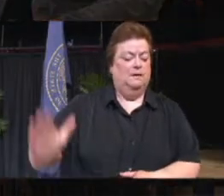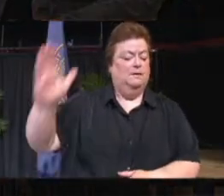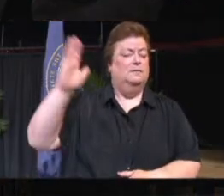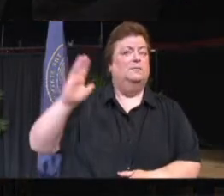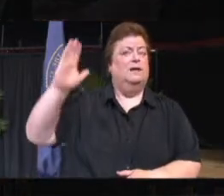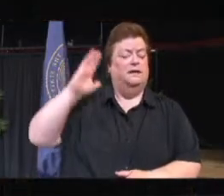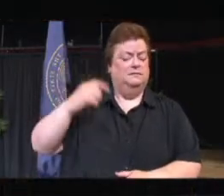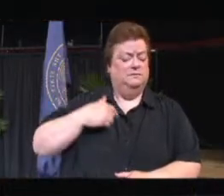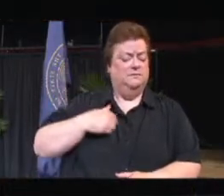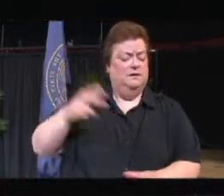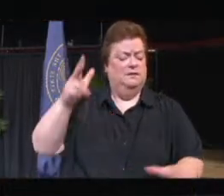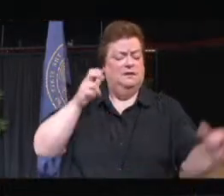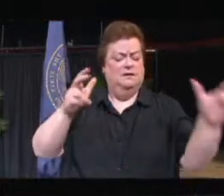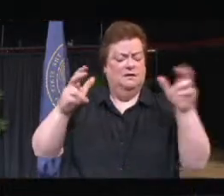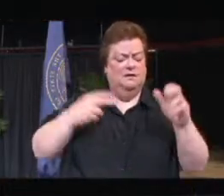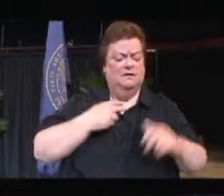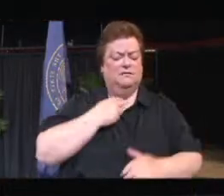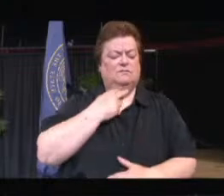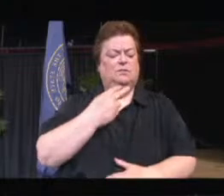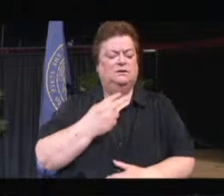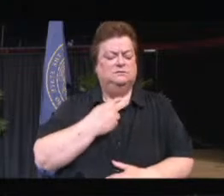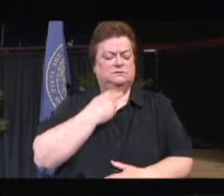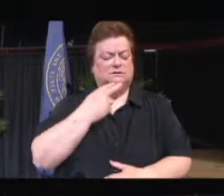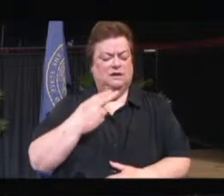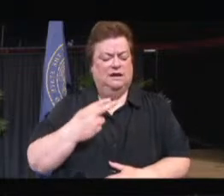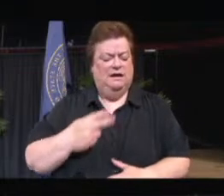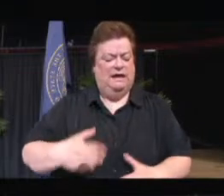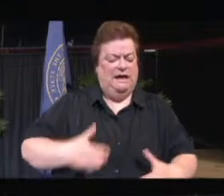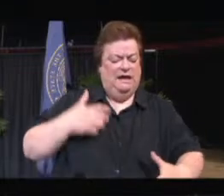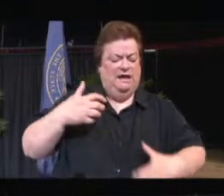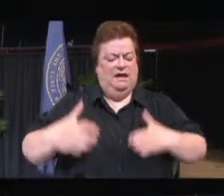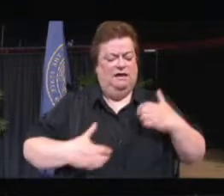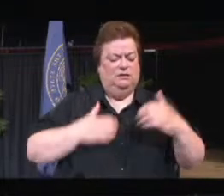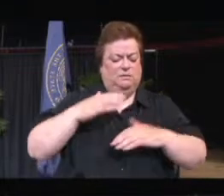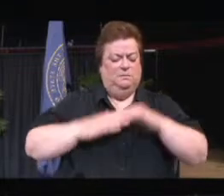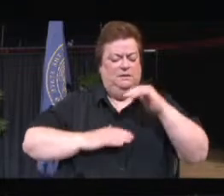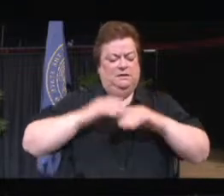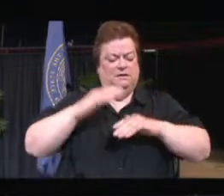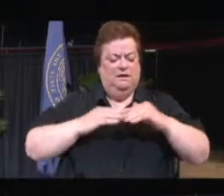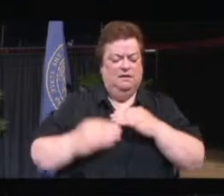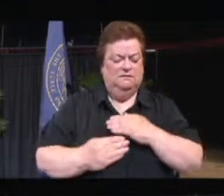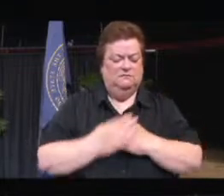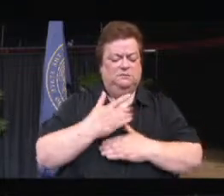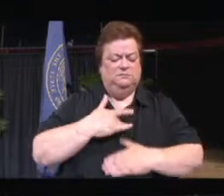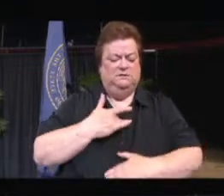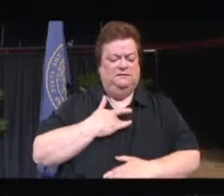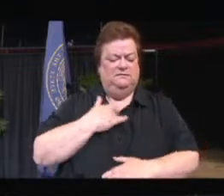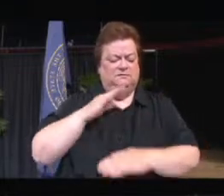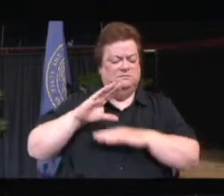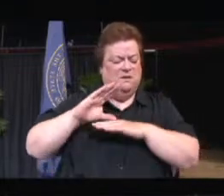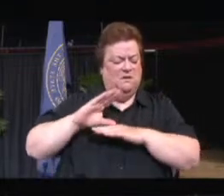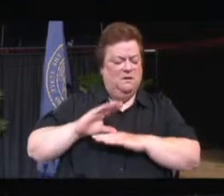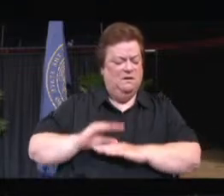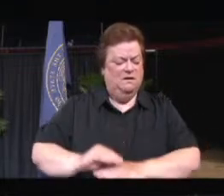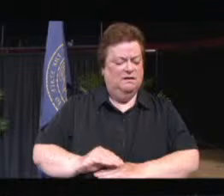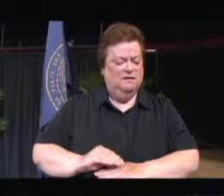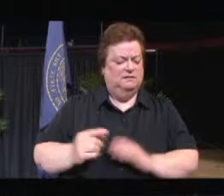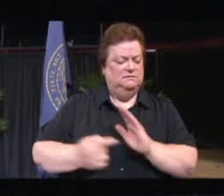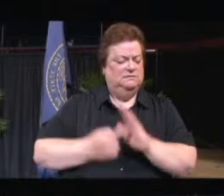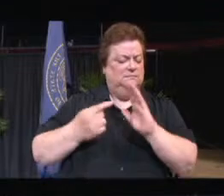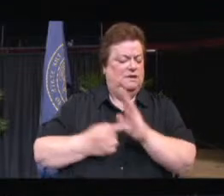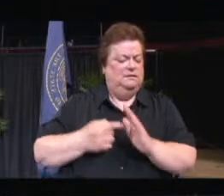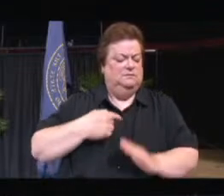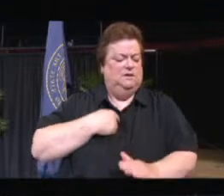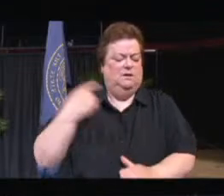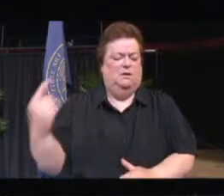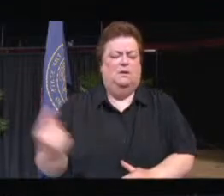To hear the voices through the thin walls, tension building up and I'd feel so small. Some nights